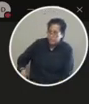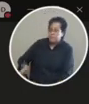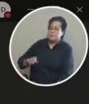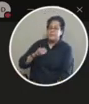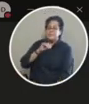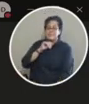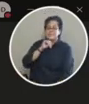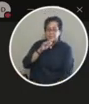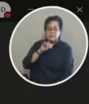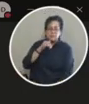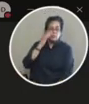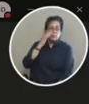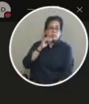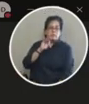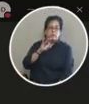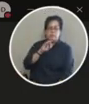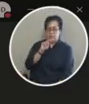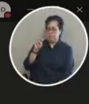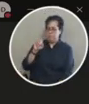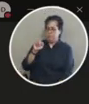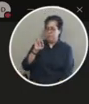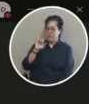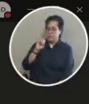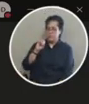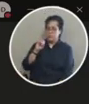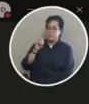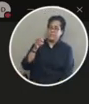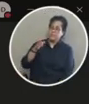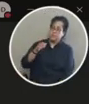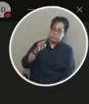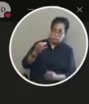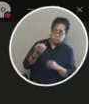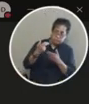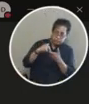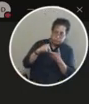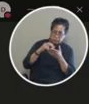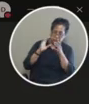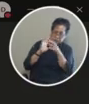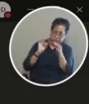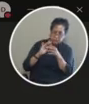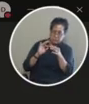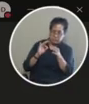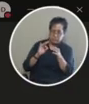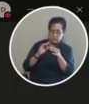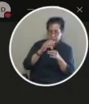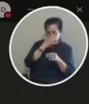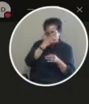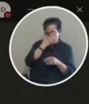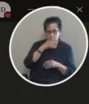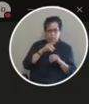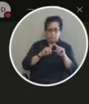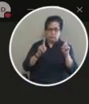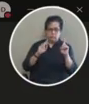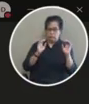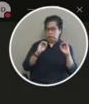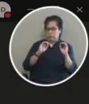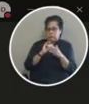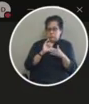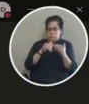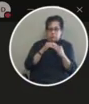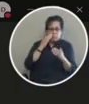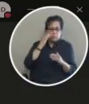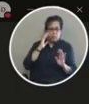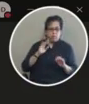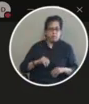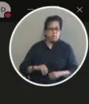of. Unless, Mario's on the line if he wants to jump in and state other numbers, but no, that's all I'm aware